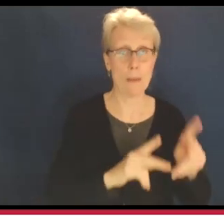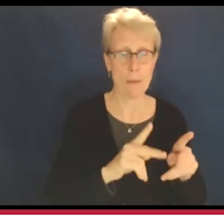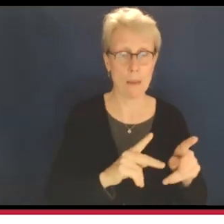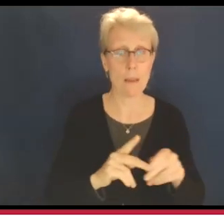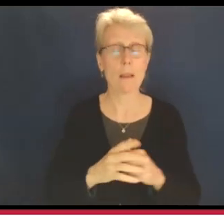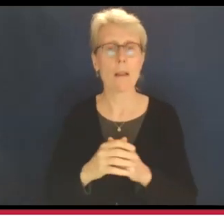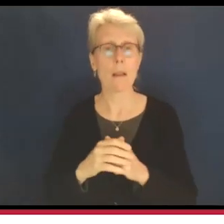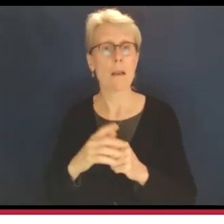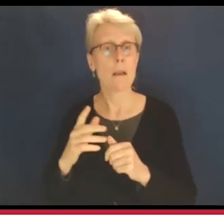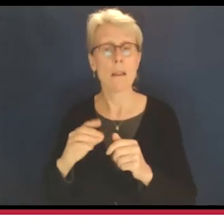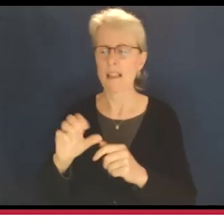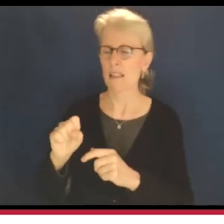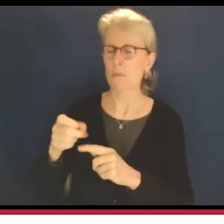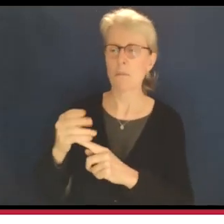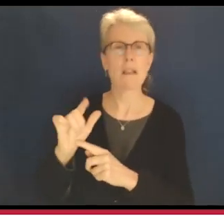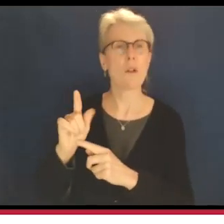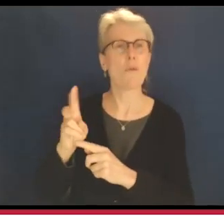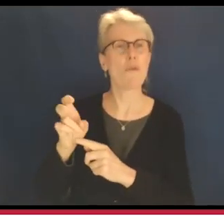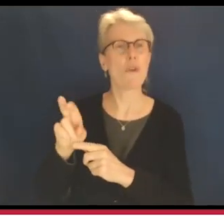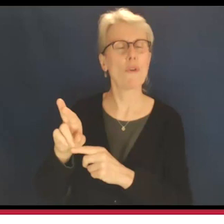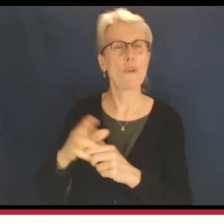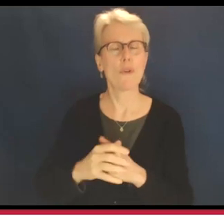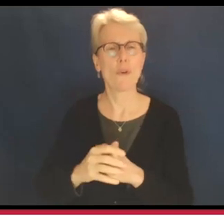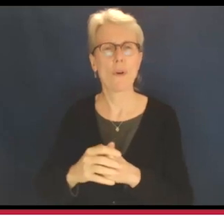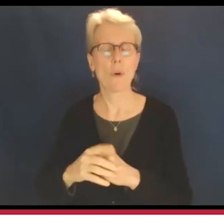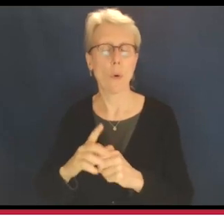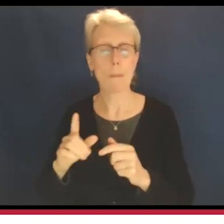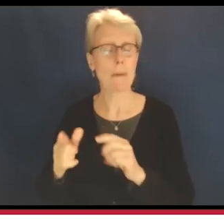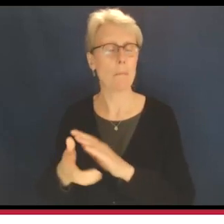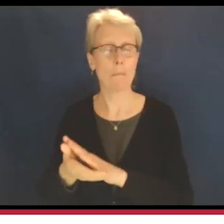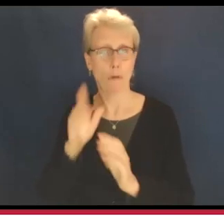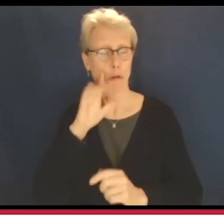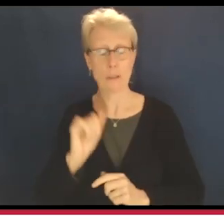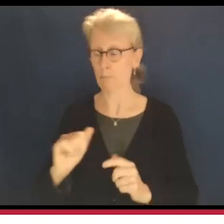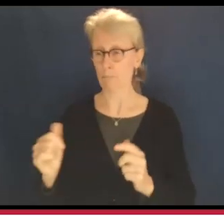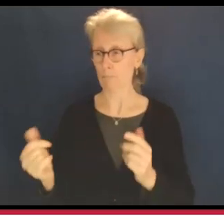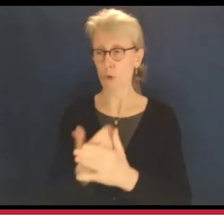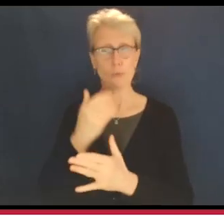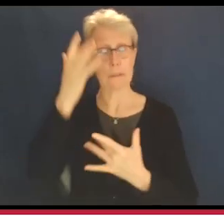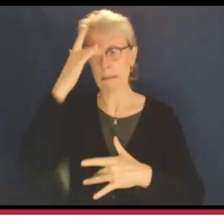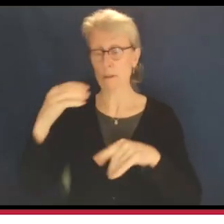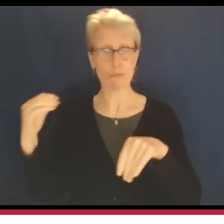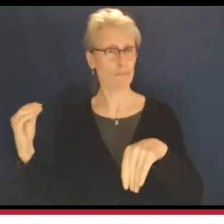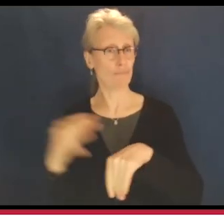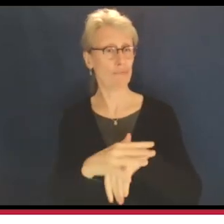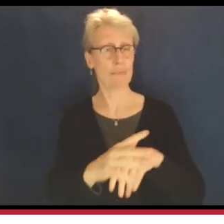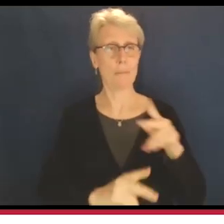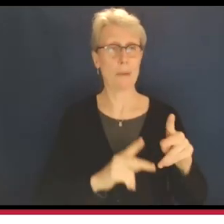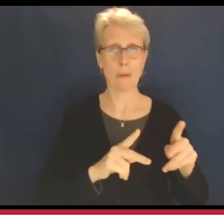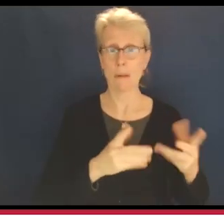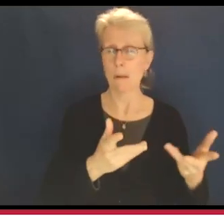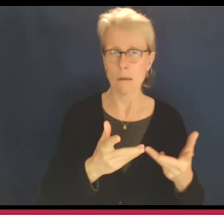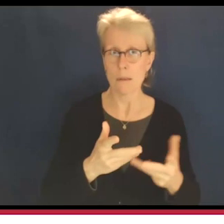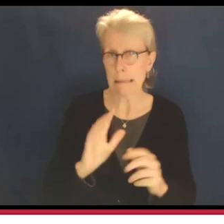pop up in humans, or seemingly new outbreaks of diseases. So a really nice paper that